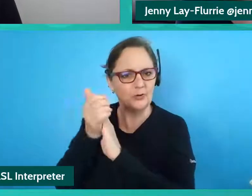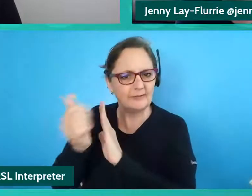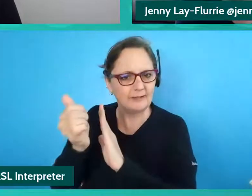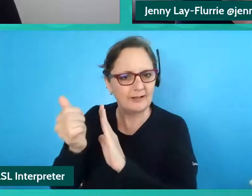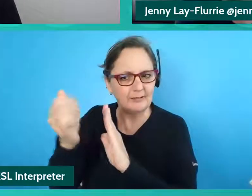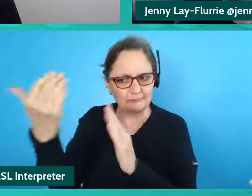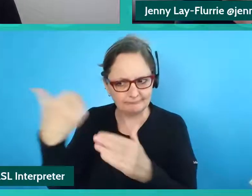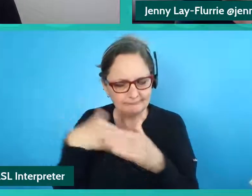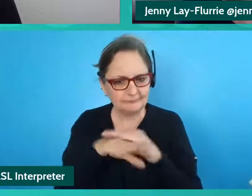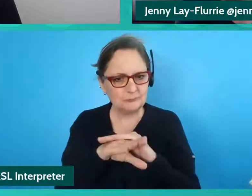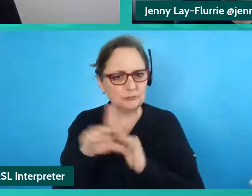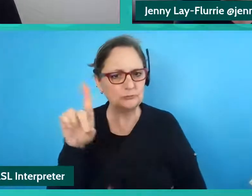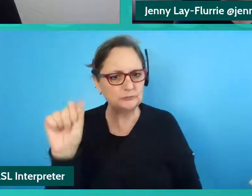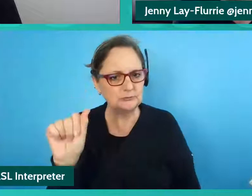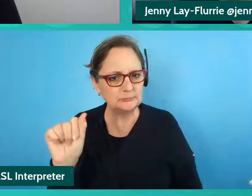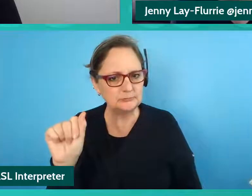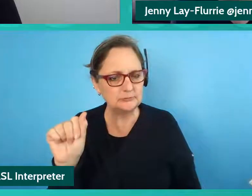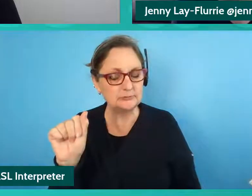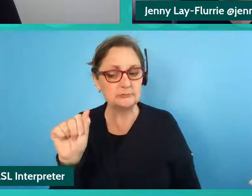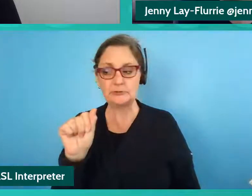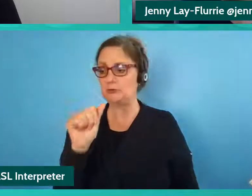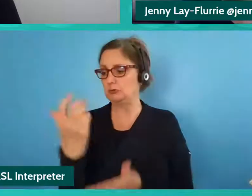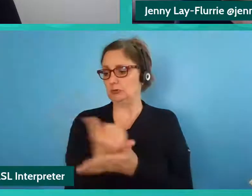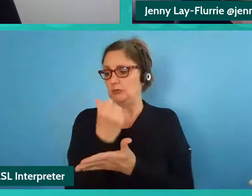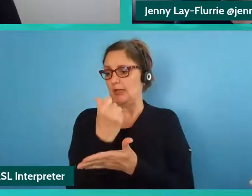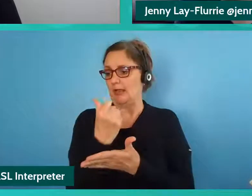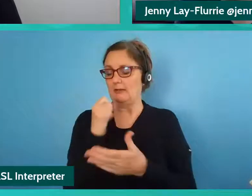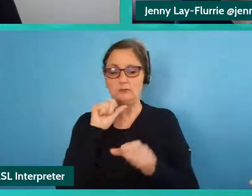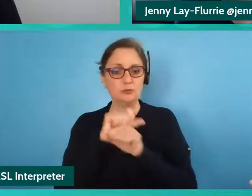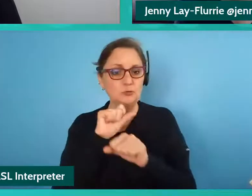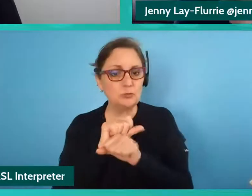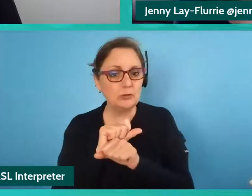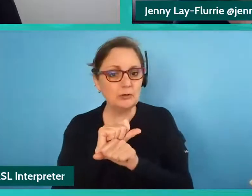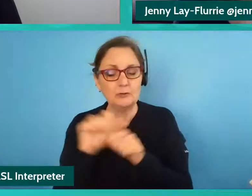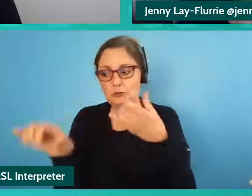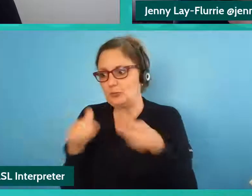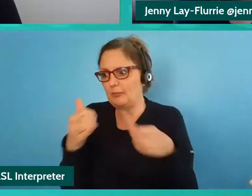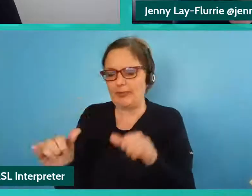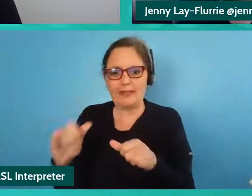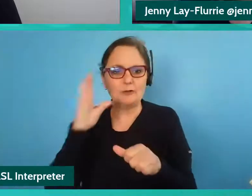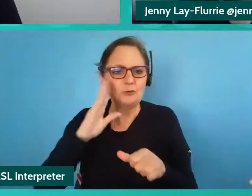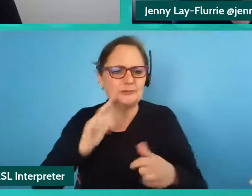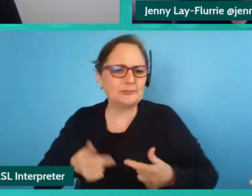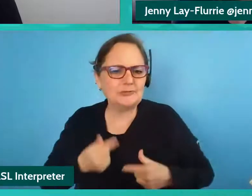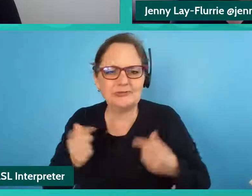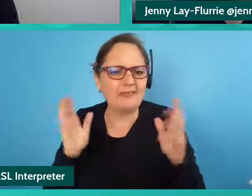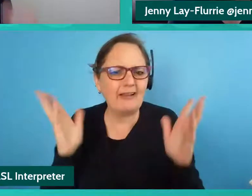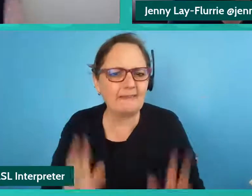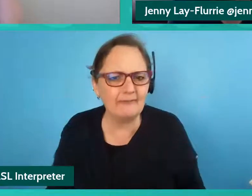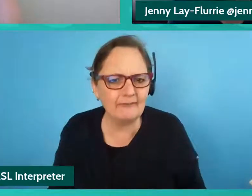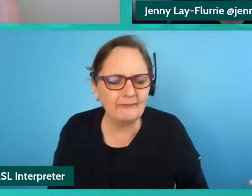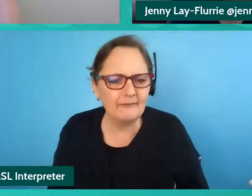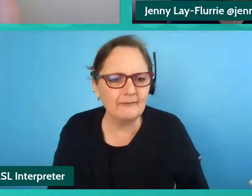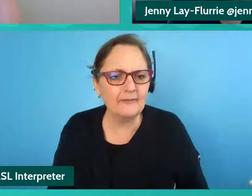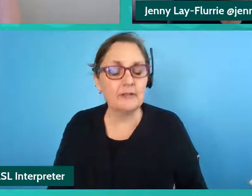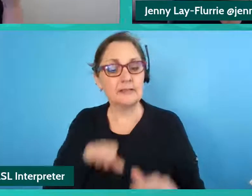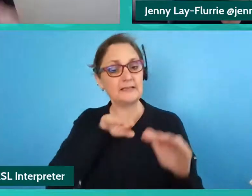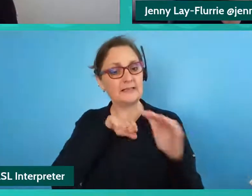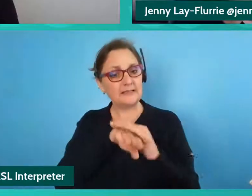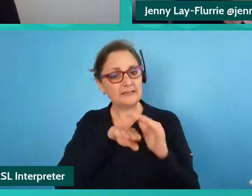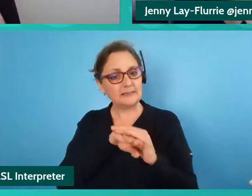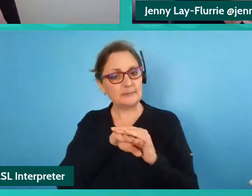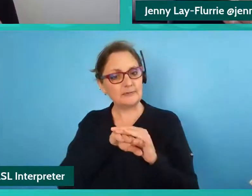game, to work, to play, or to experience life. Accessibility gives